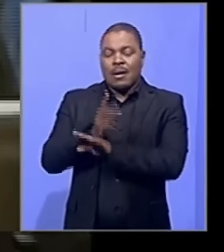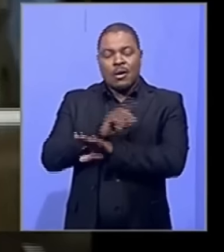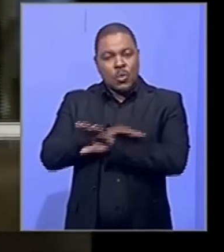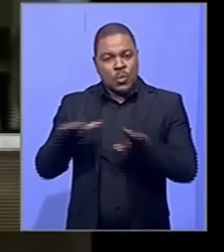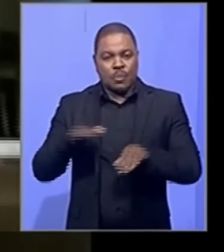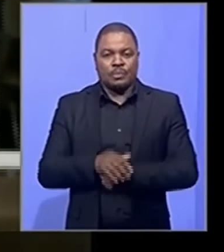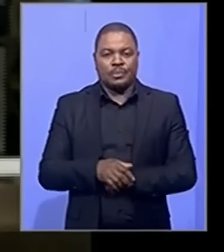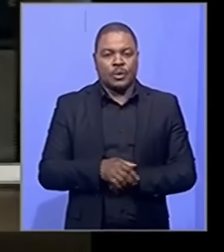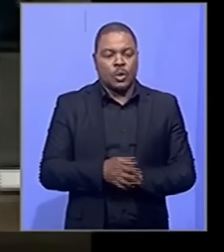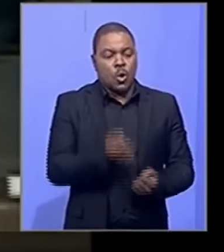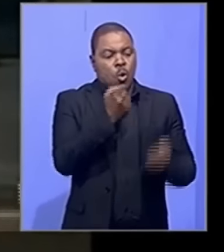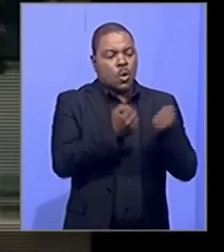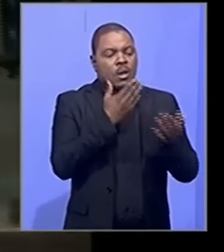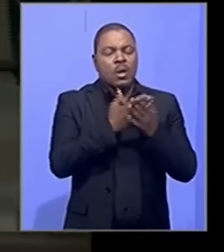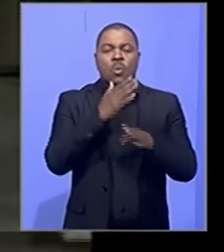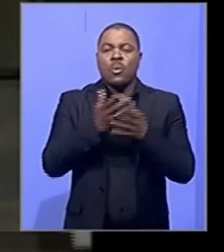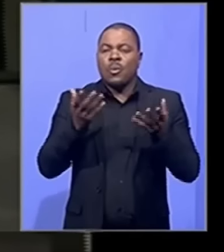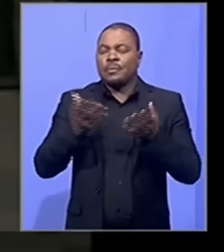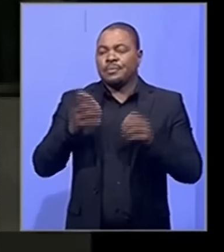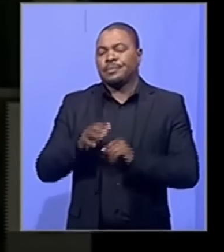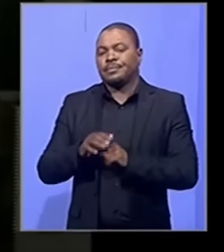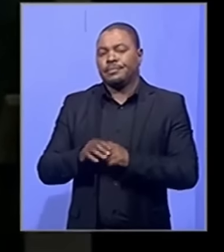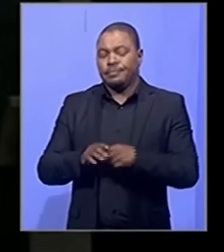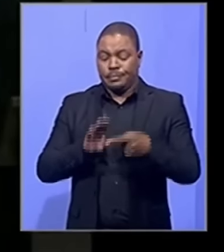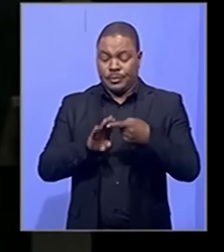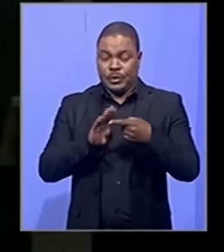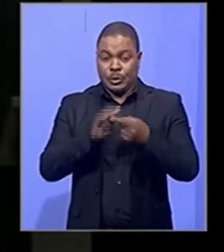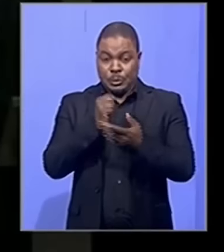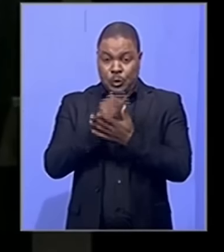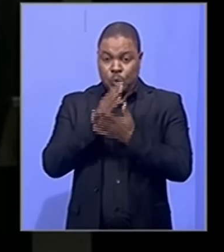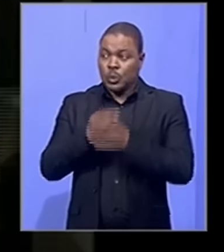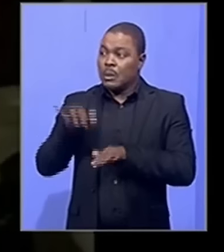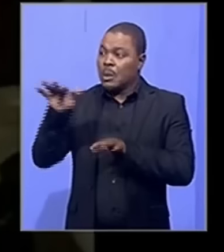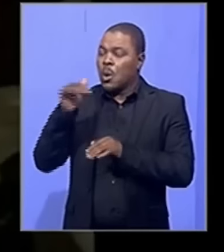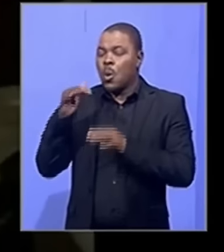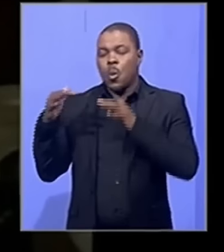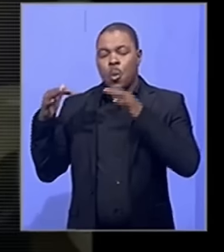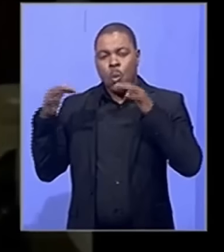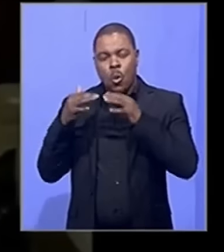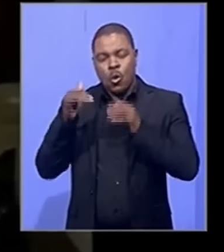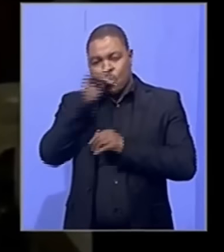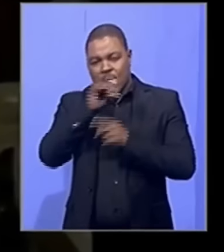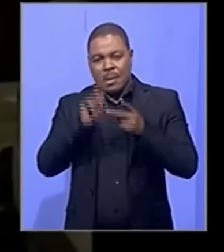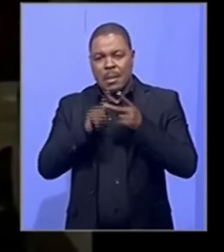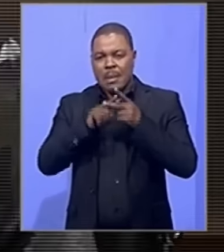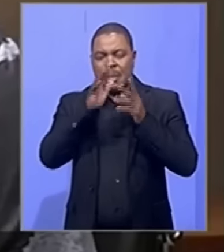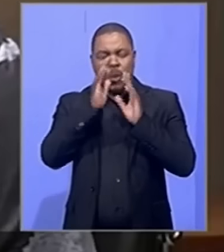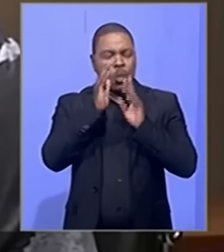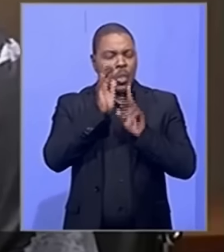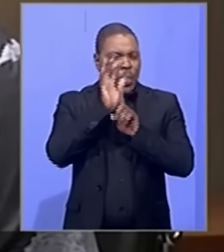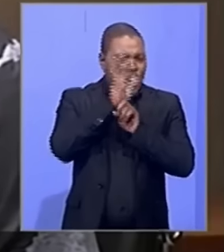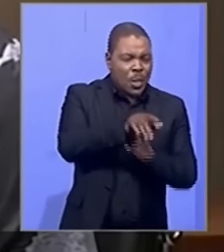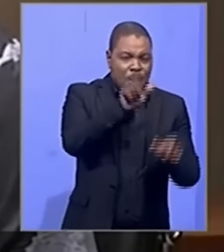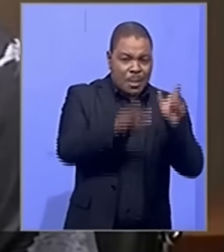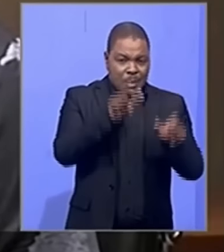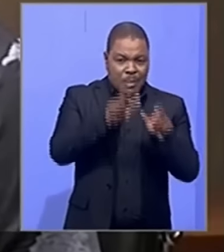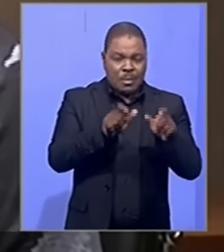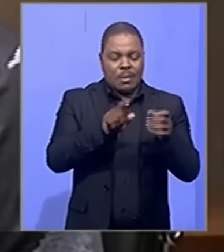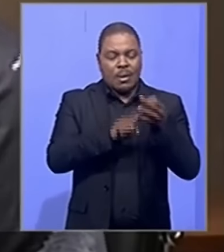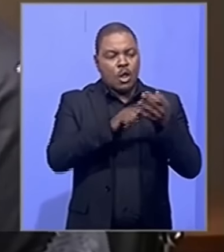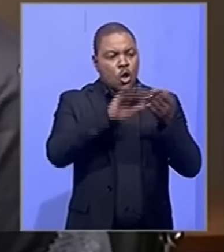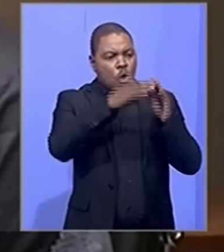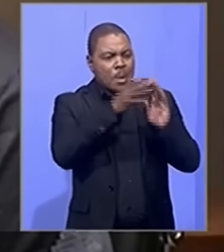jurisdiction is to try war crimes, crimes against humanity and genocide. This is the subject